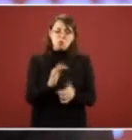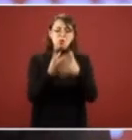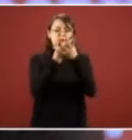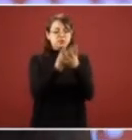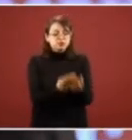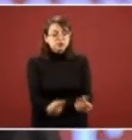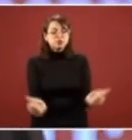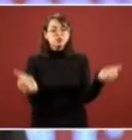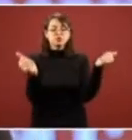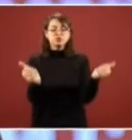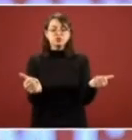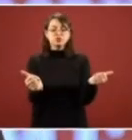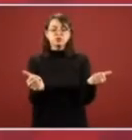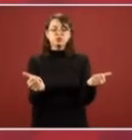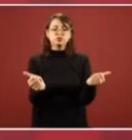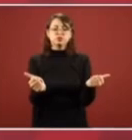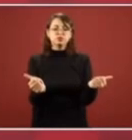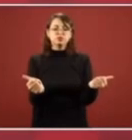haya